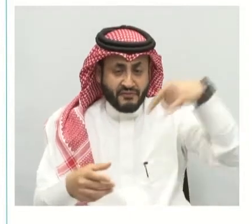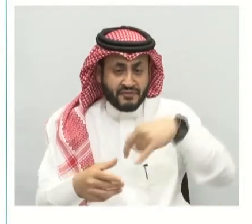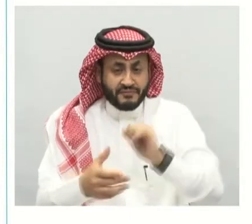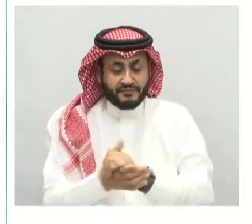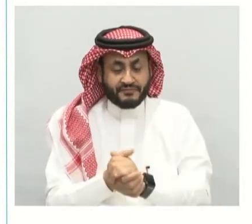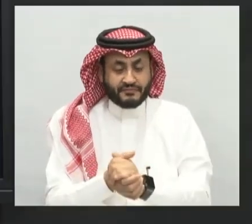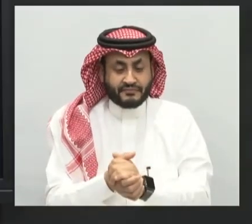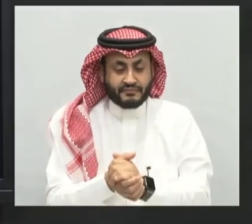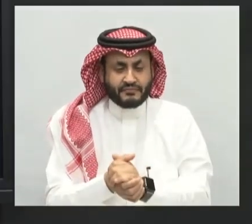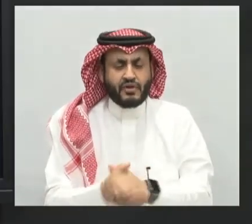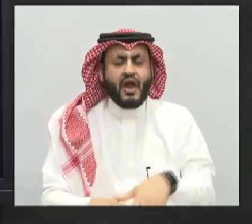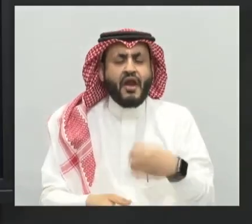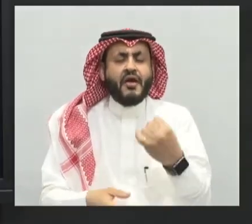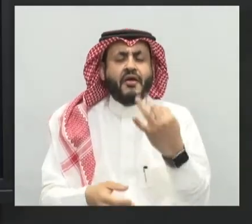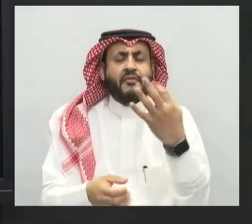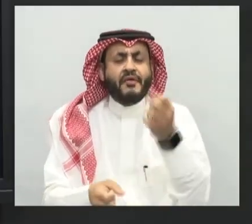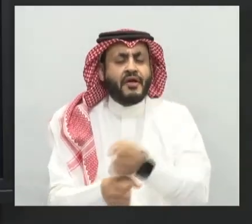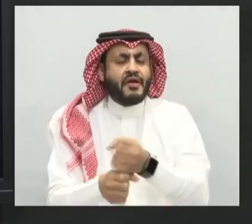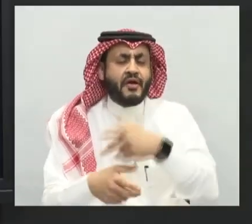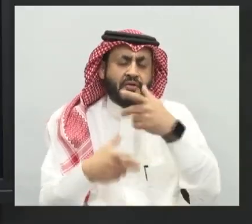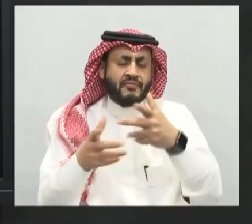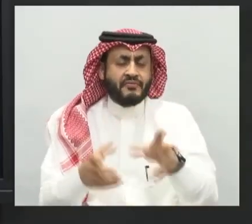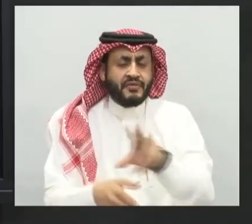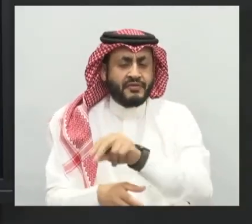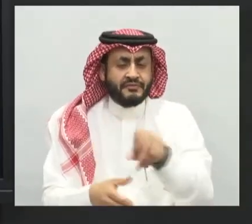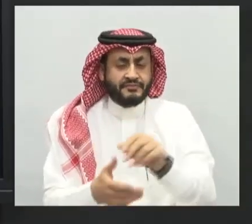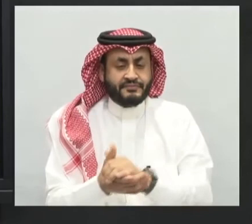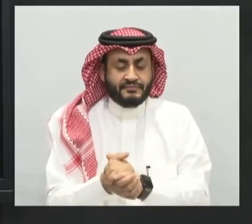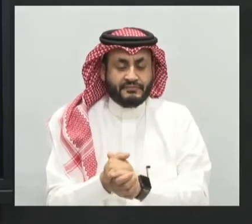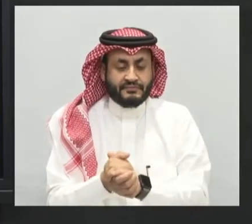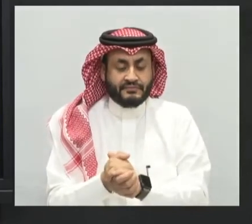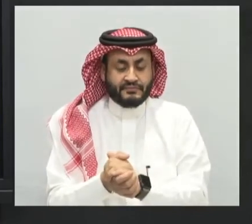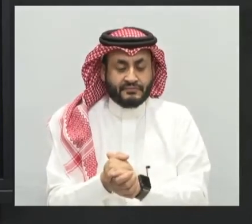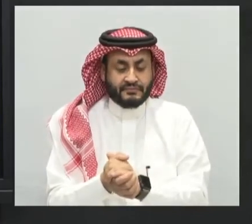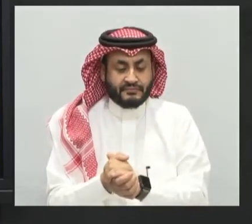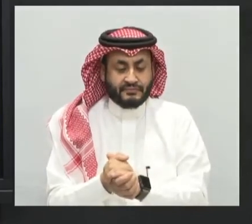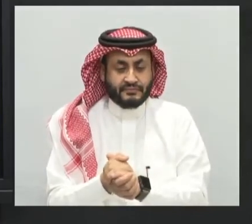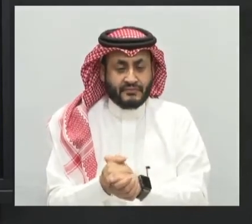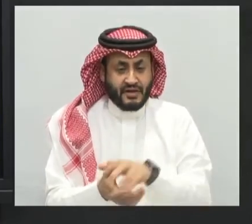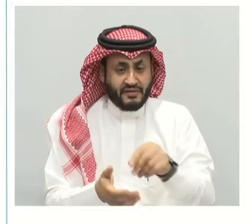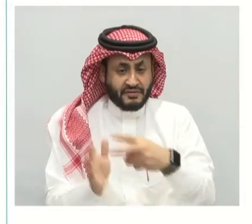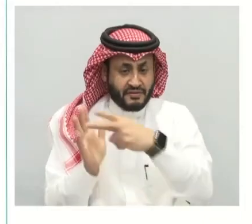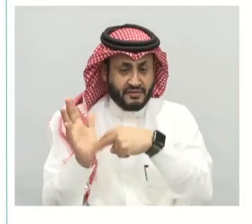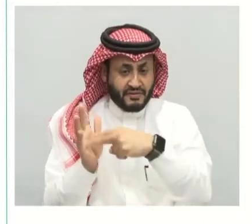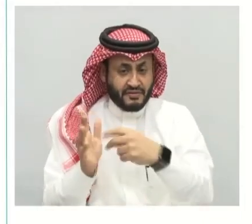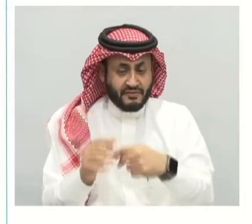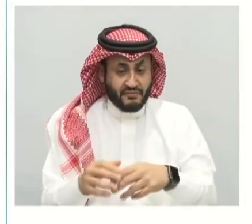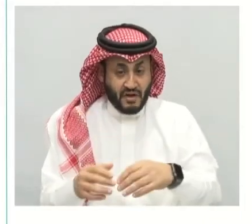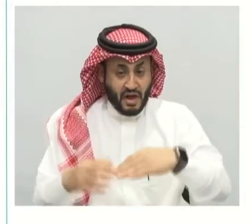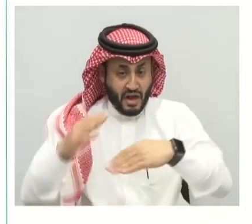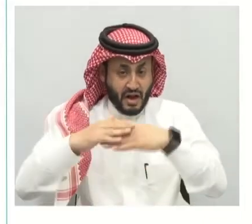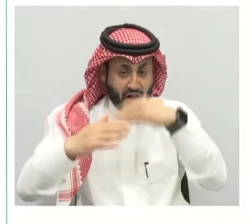we have a lot of activities to talk about. For example, that the text already mentioned, building